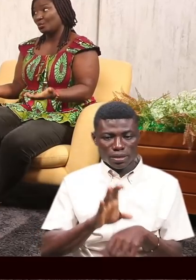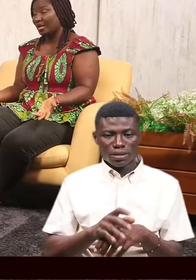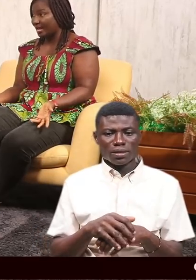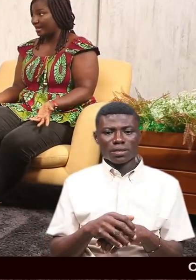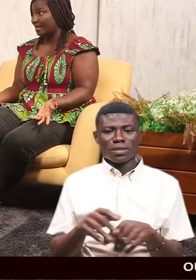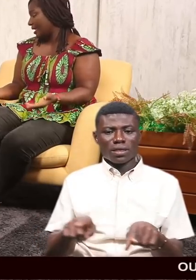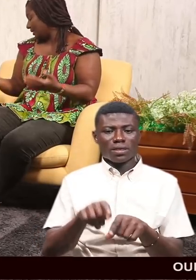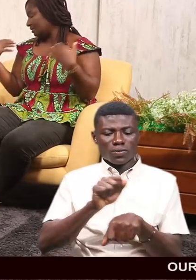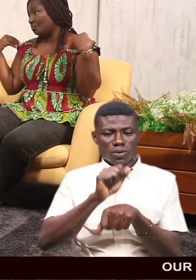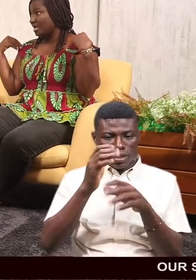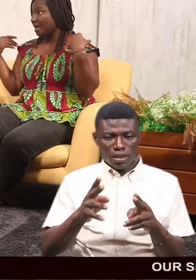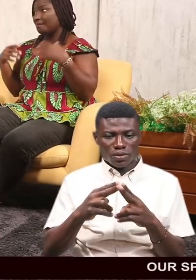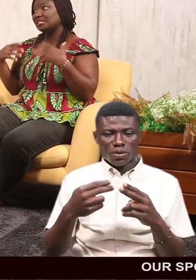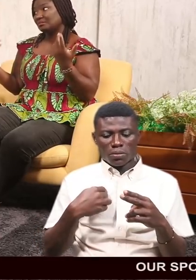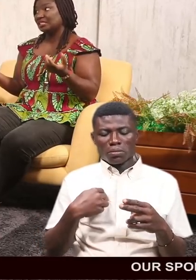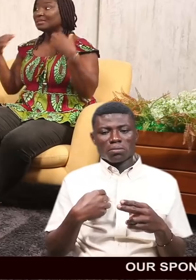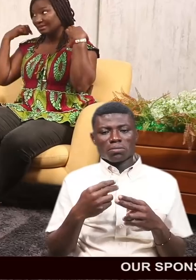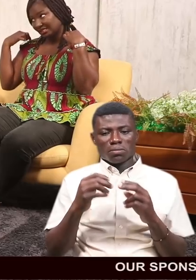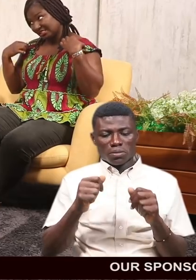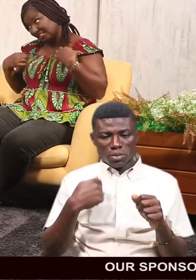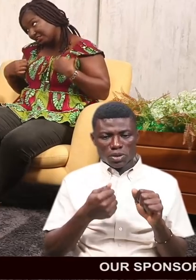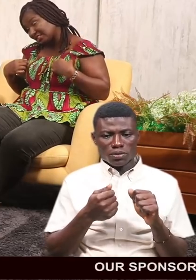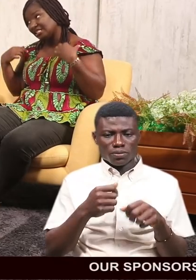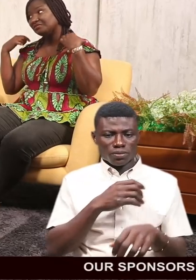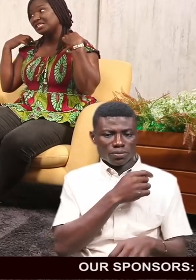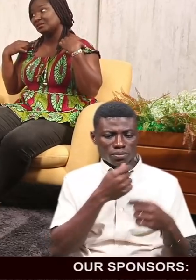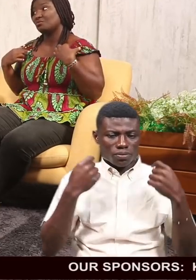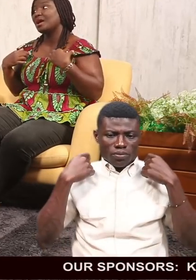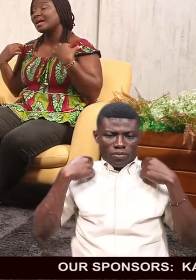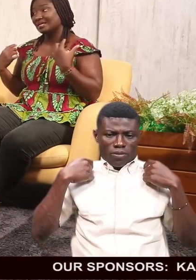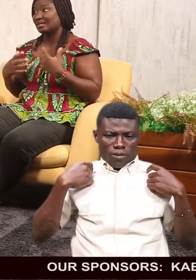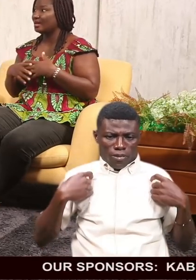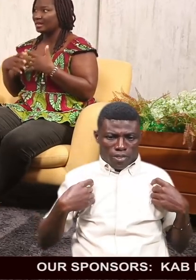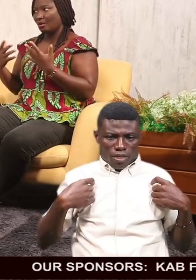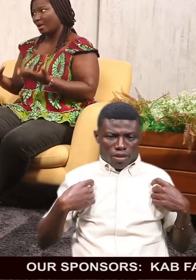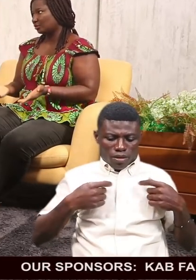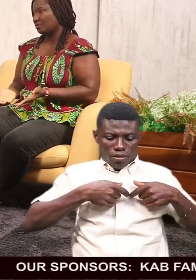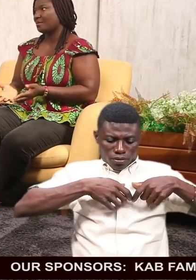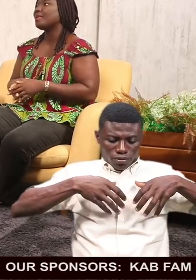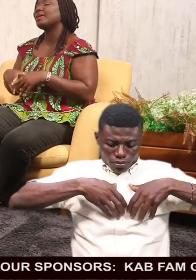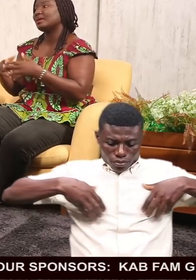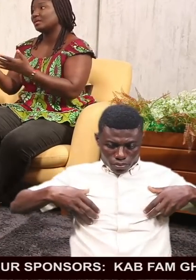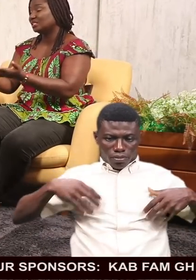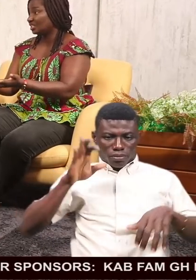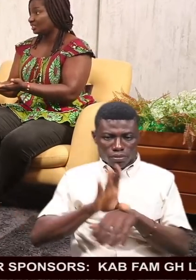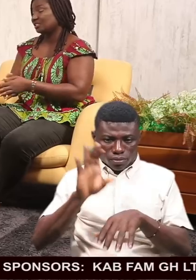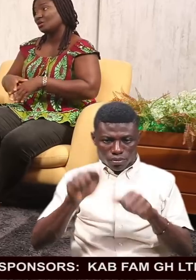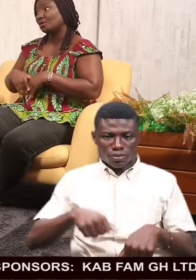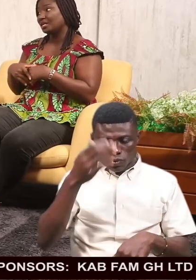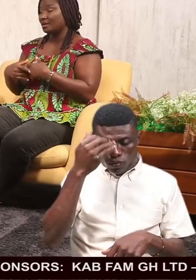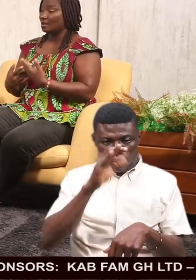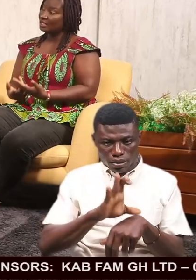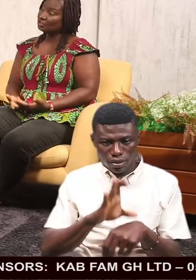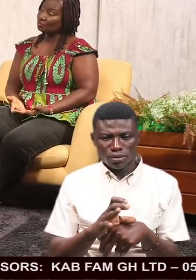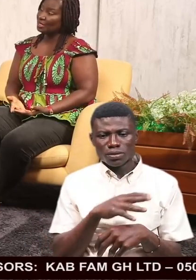me as a worker. It's in where meeting me as a sleeveless crown casa edia qua sorry. A church in